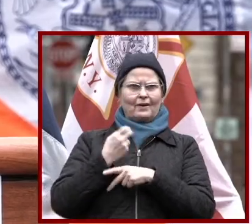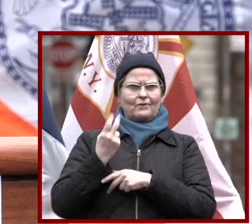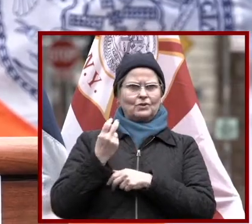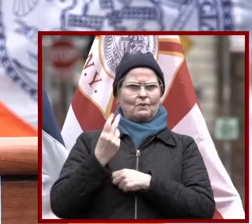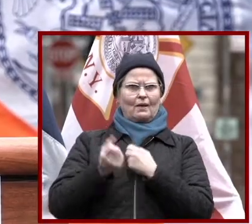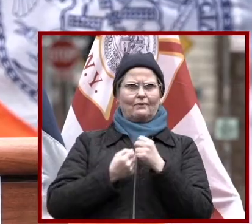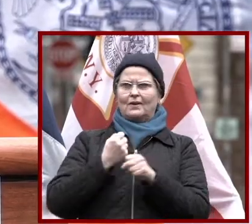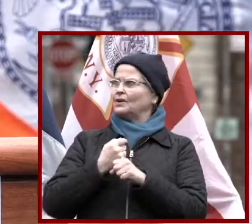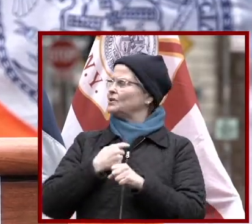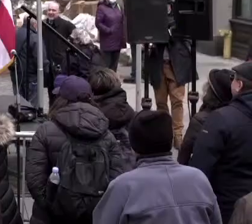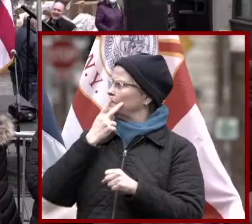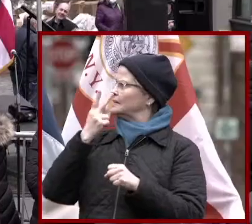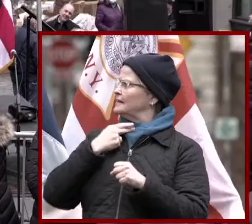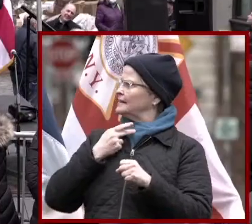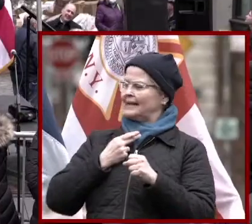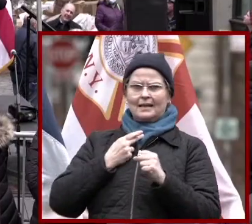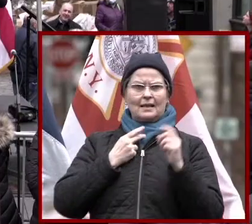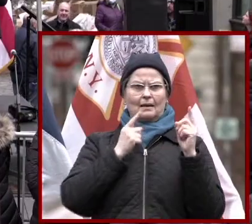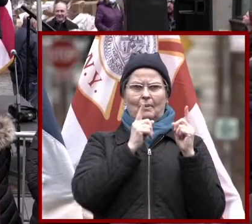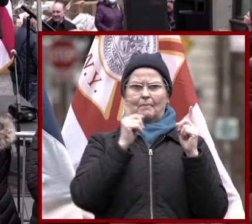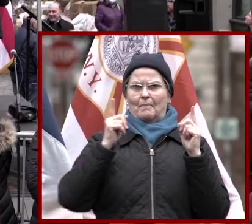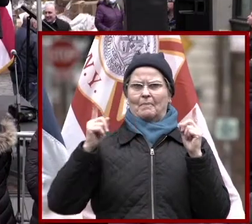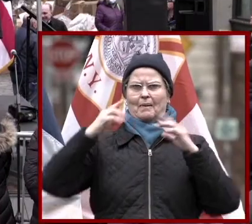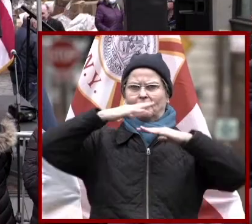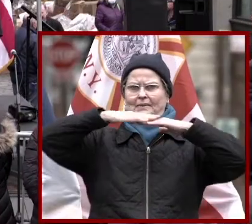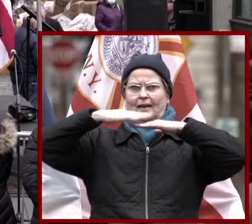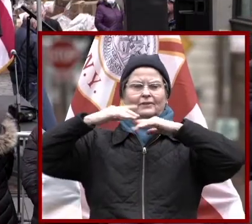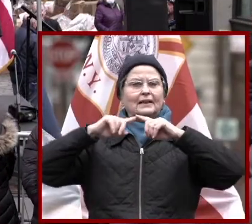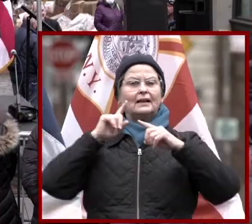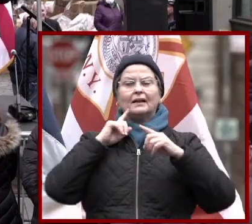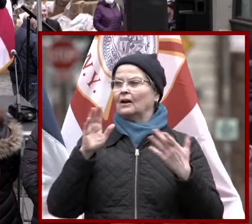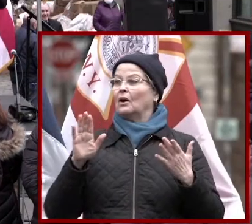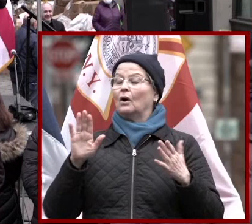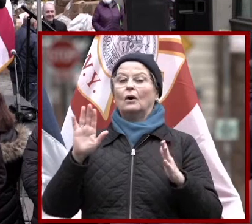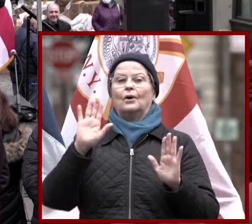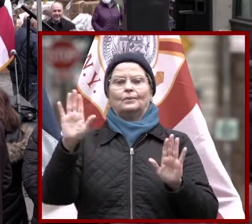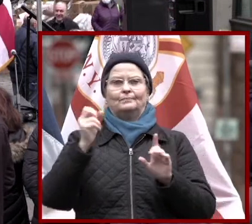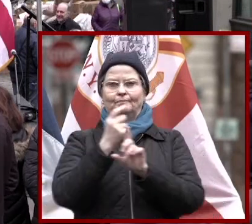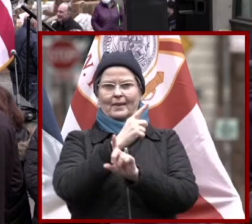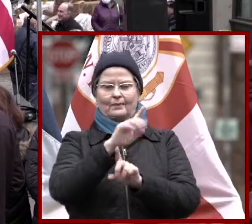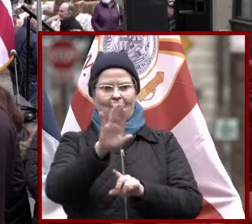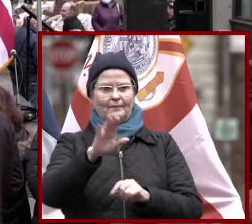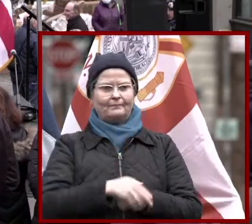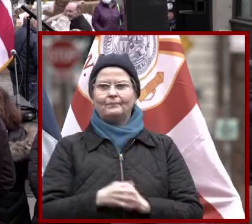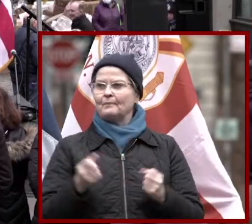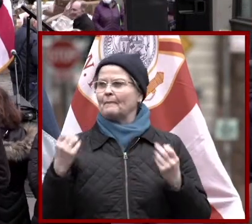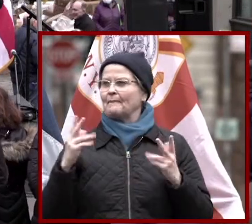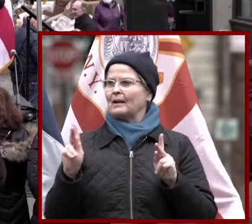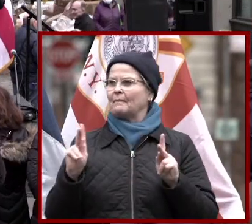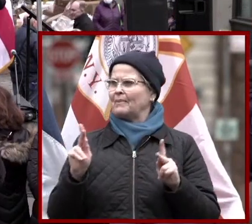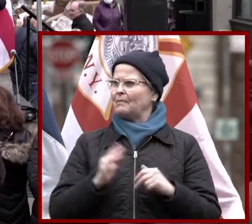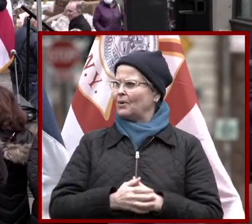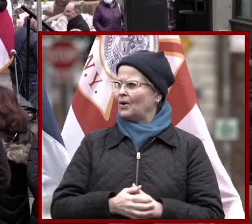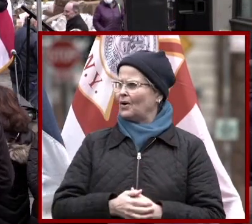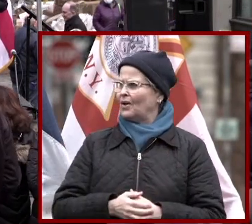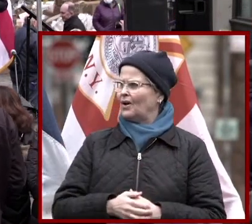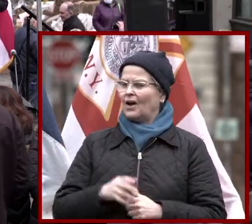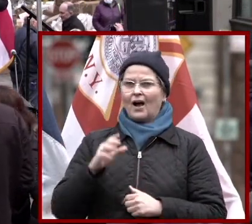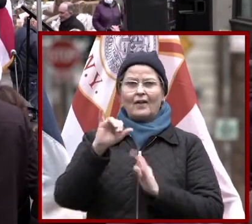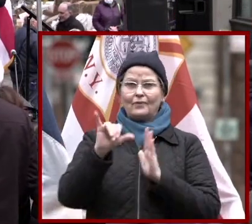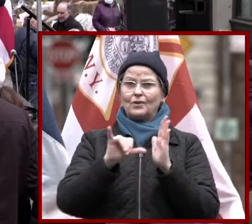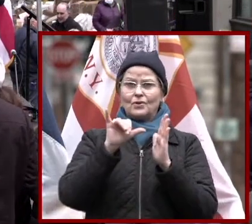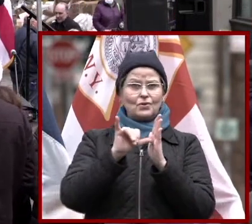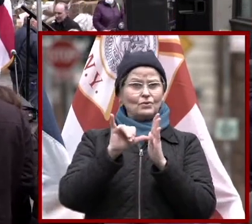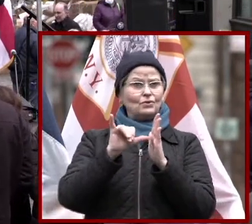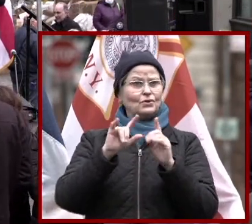scaffolding is here. I can tell you some great news. Oh, and by the way, there are a lot of people right now on the YouTube channel